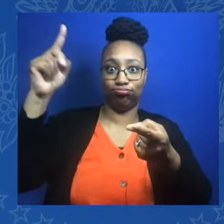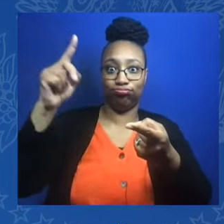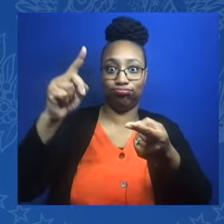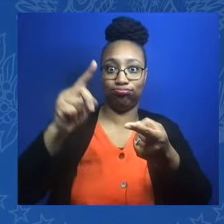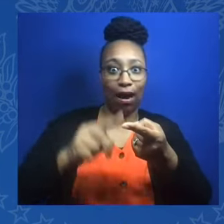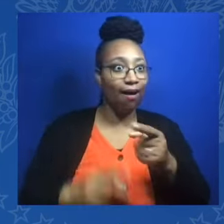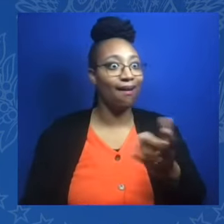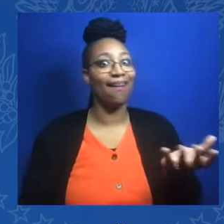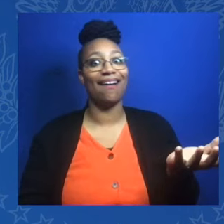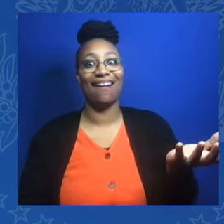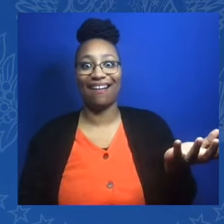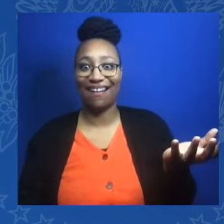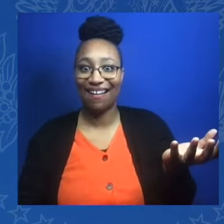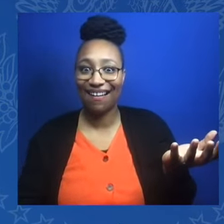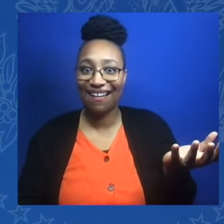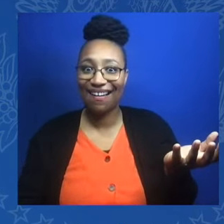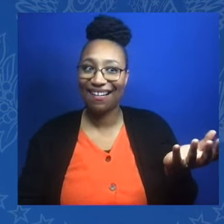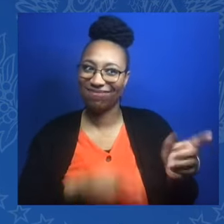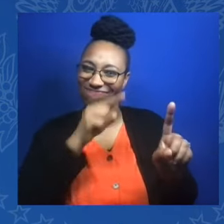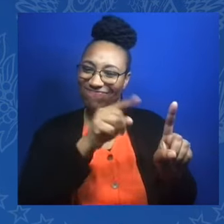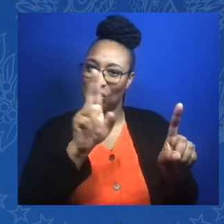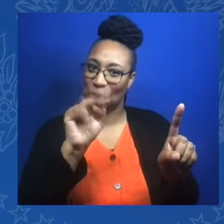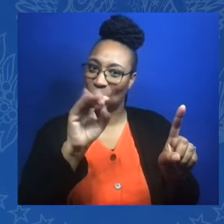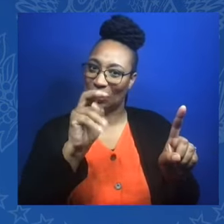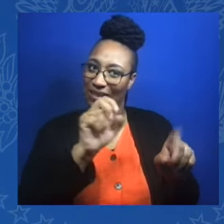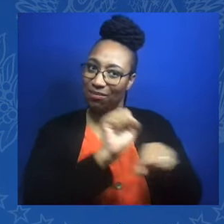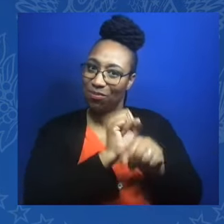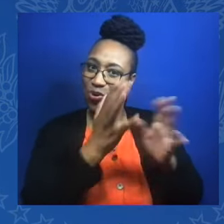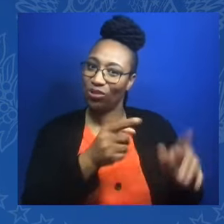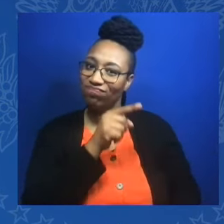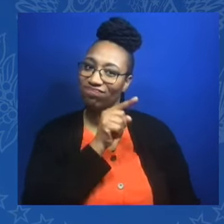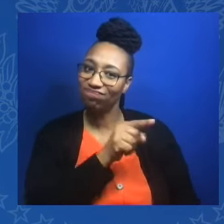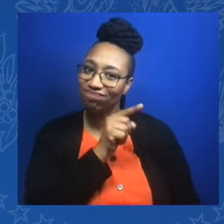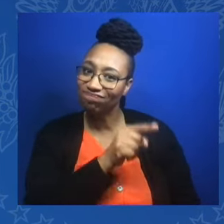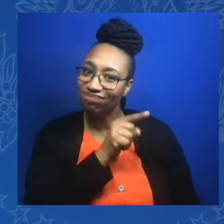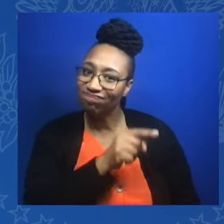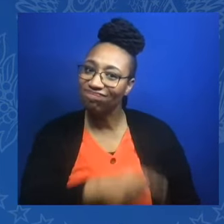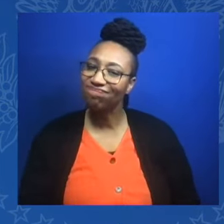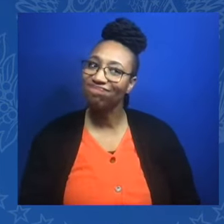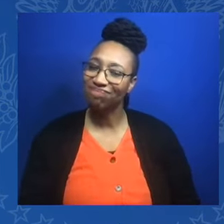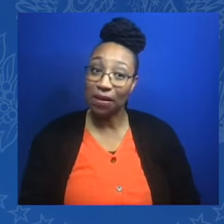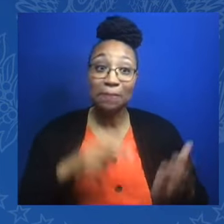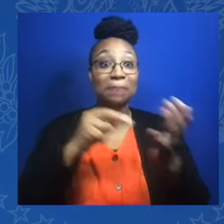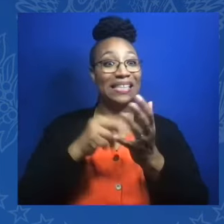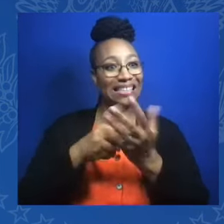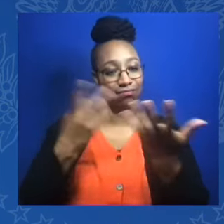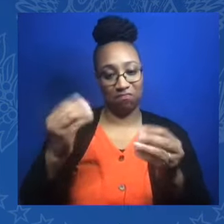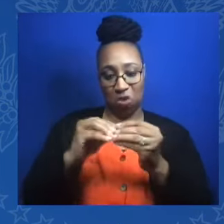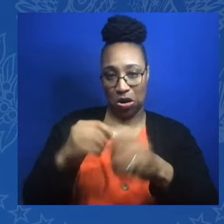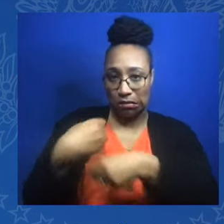way during the pandemic that when we rely on just-in-time supply chains,